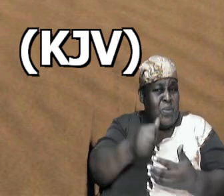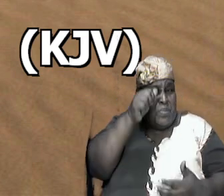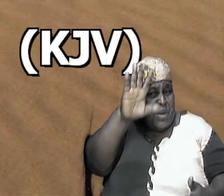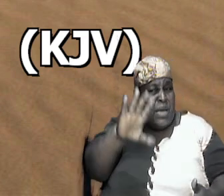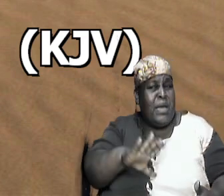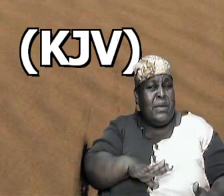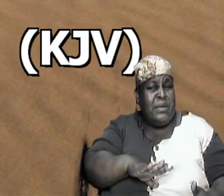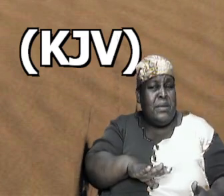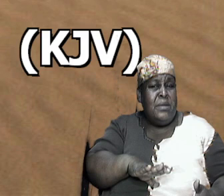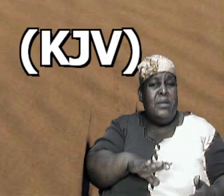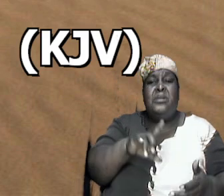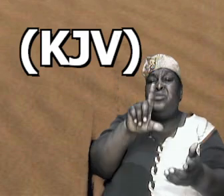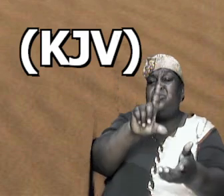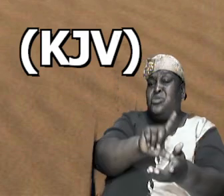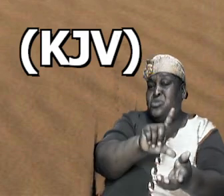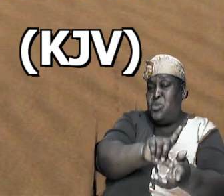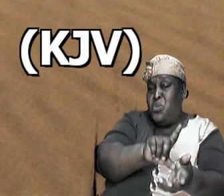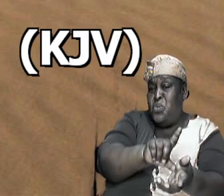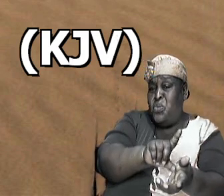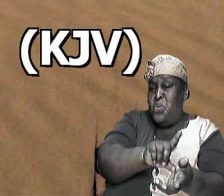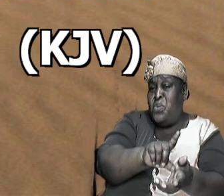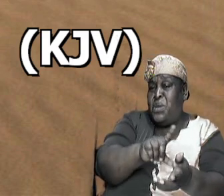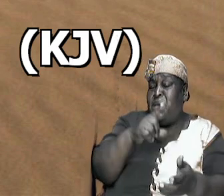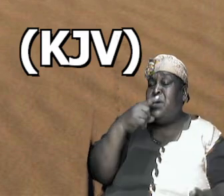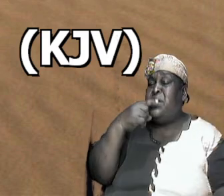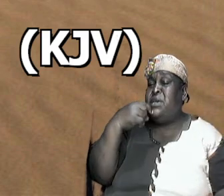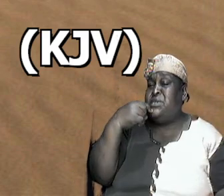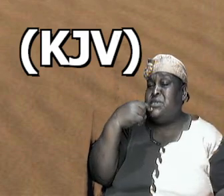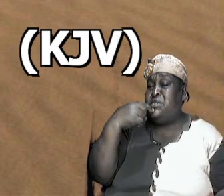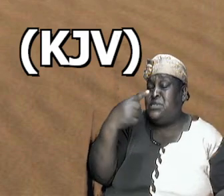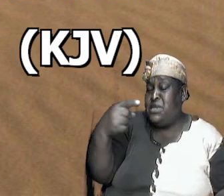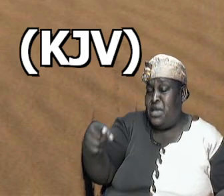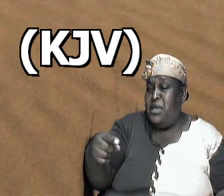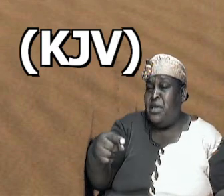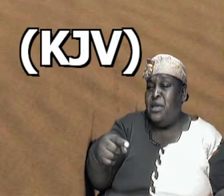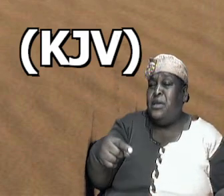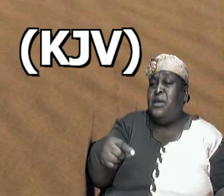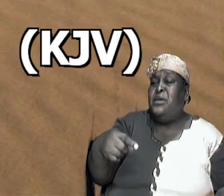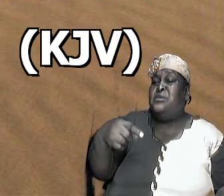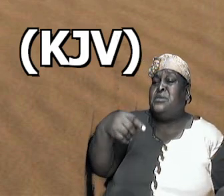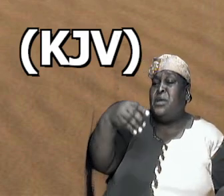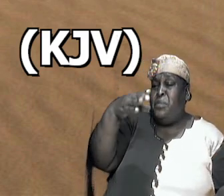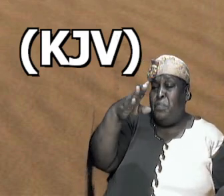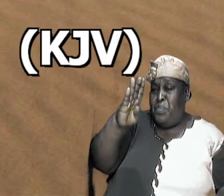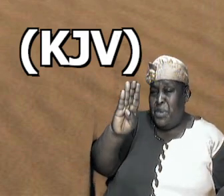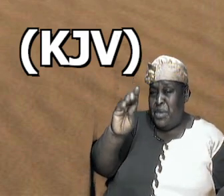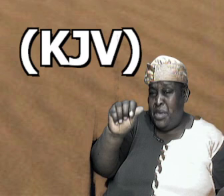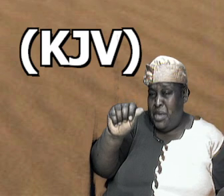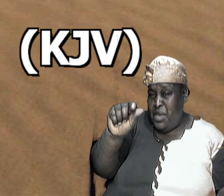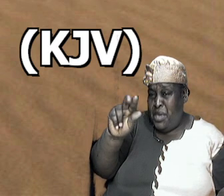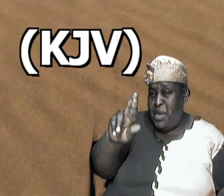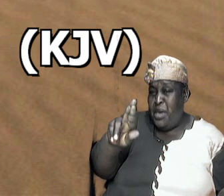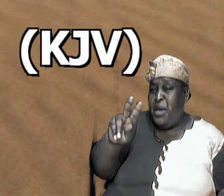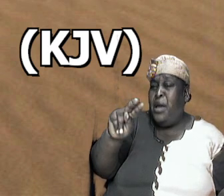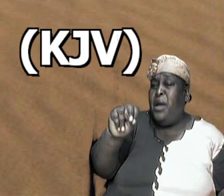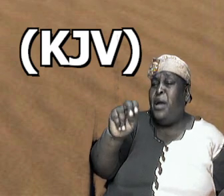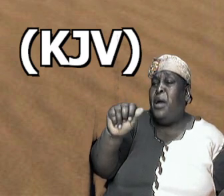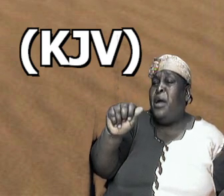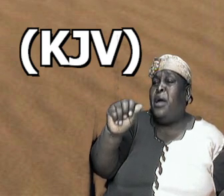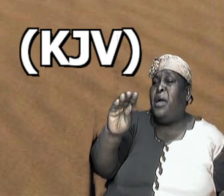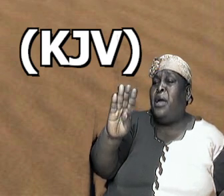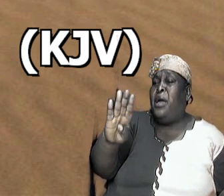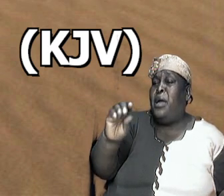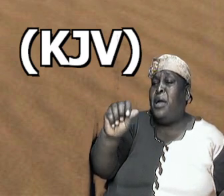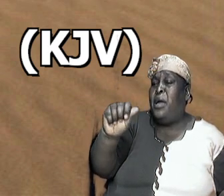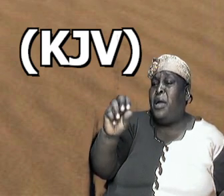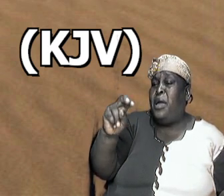is Luke making reference to Barnabas. And he's saying that Barnabas exhort the crowd like that, exhort the church